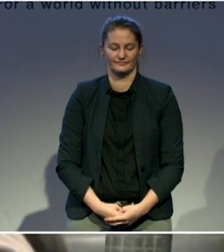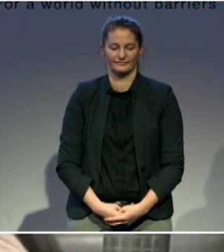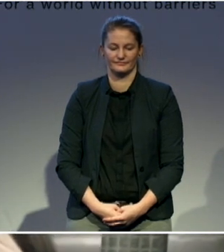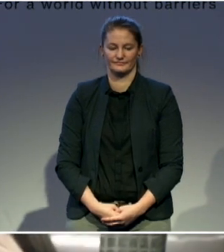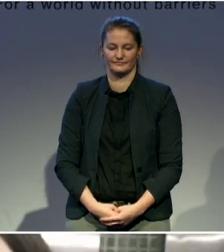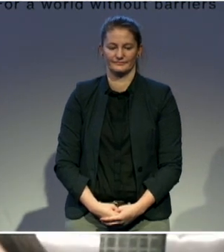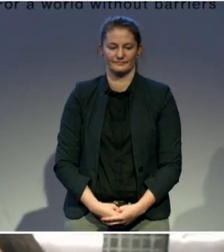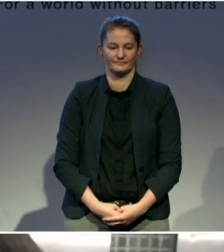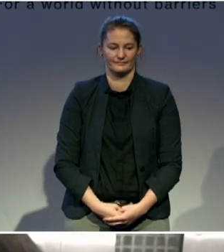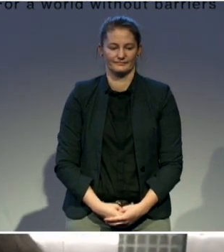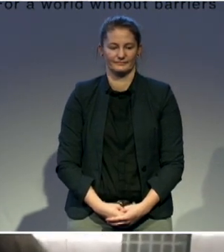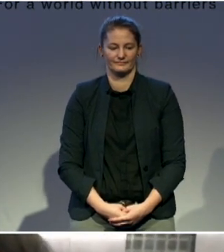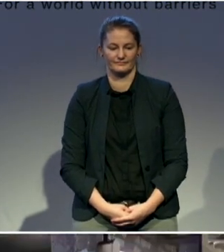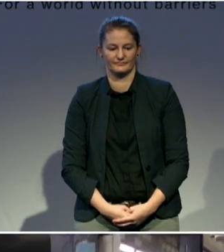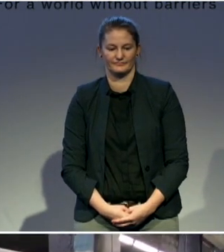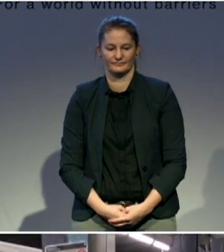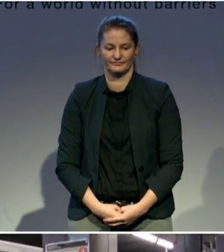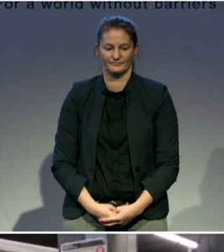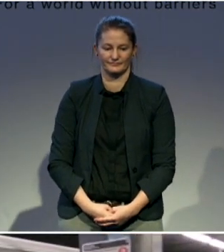every week that I commute to work.